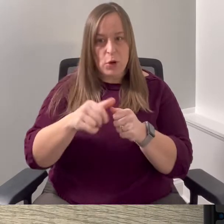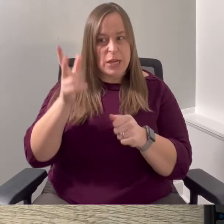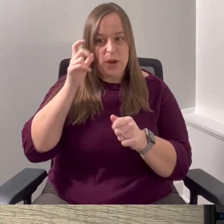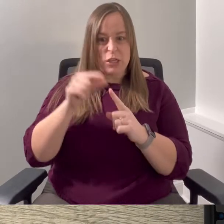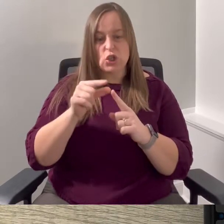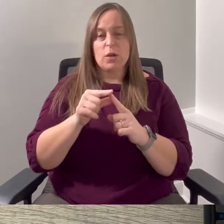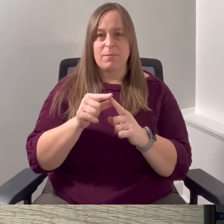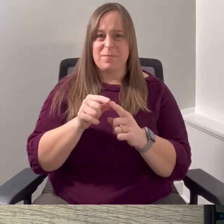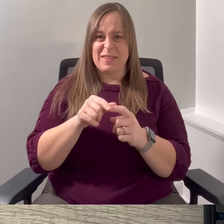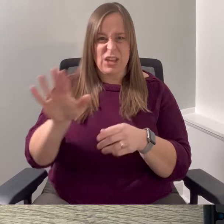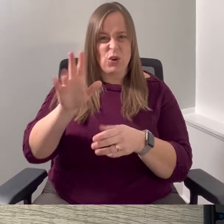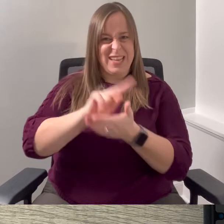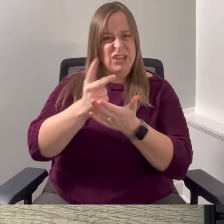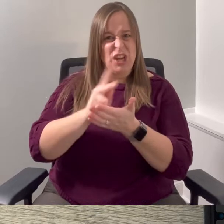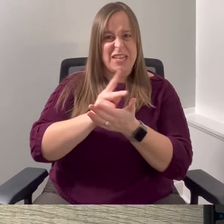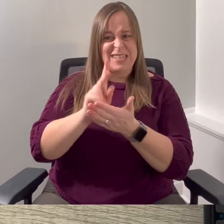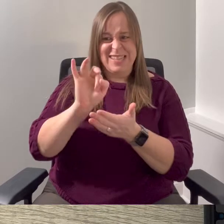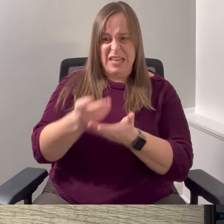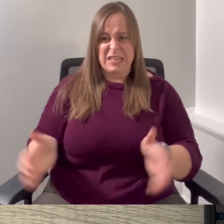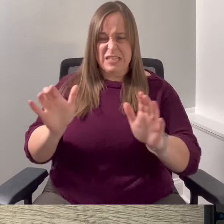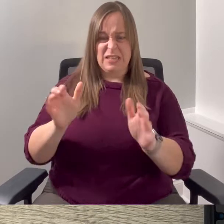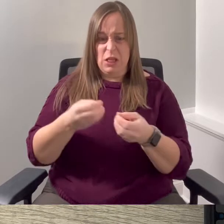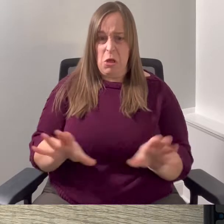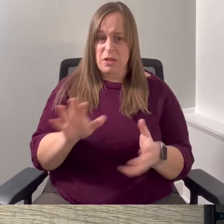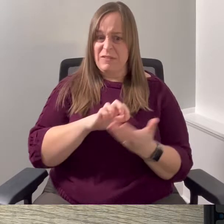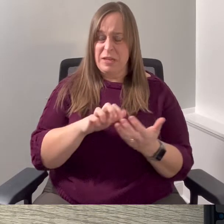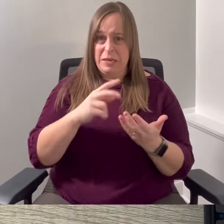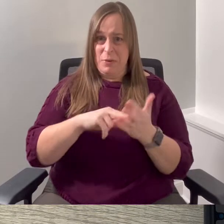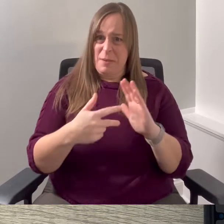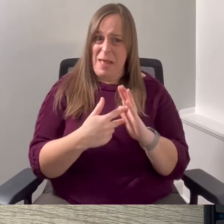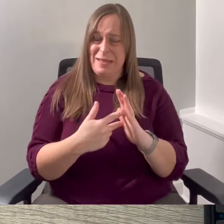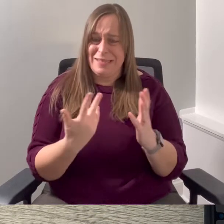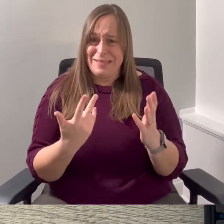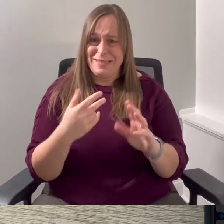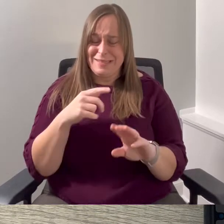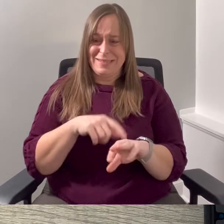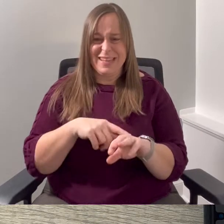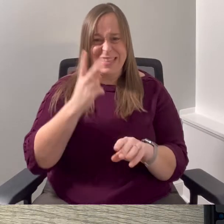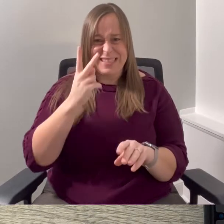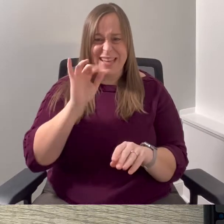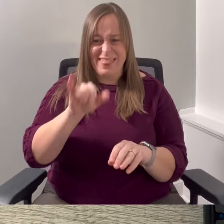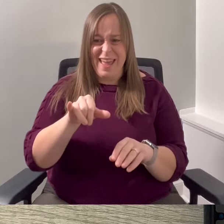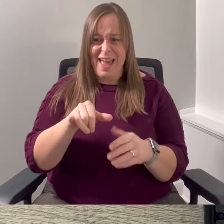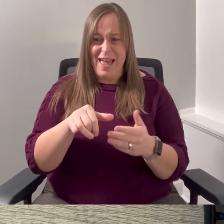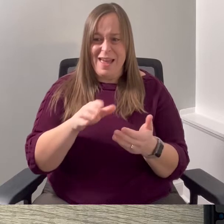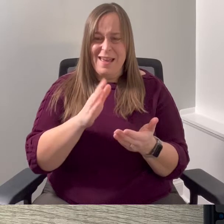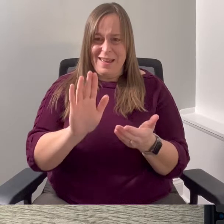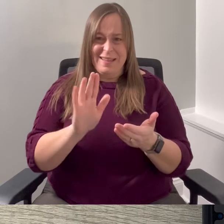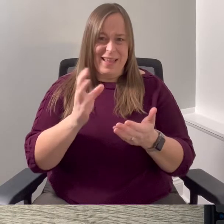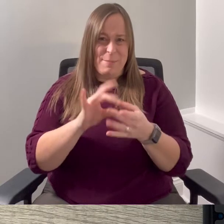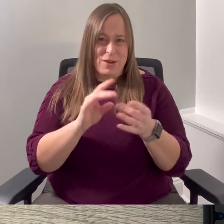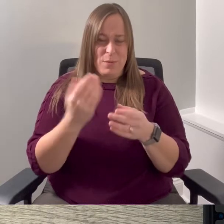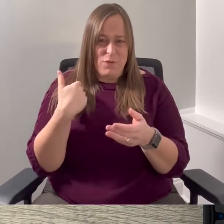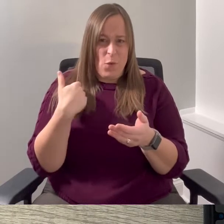sink and feeling so lost and confused about what it was. I remember seeing it in the Budget by Paycheck workbook from the Budget Mom